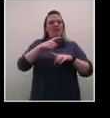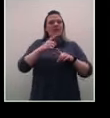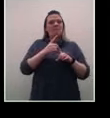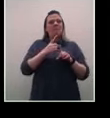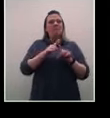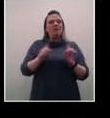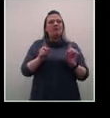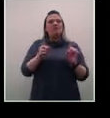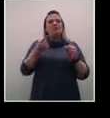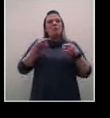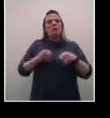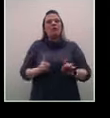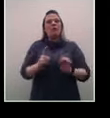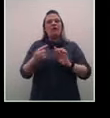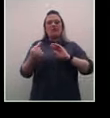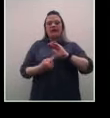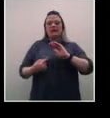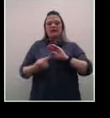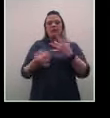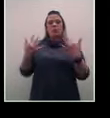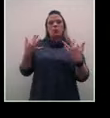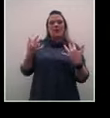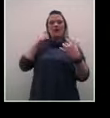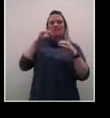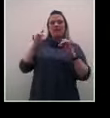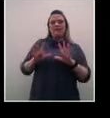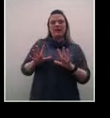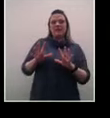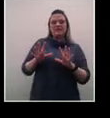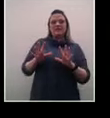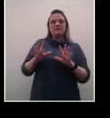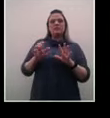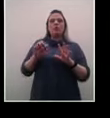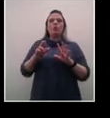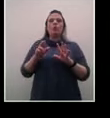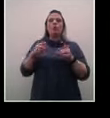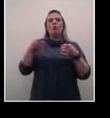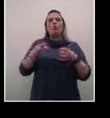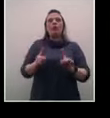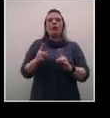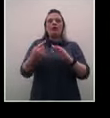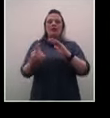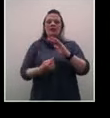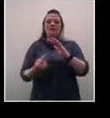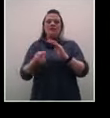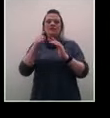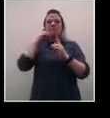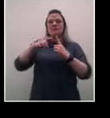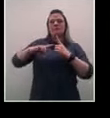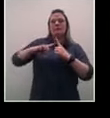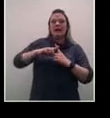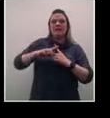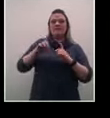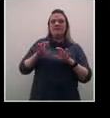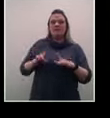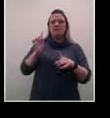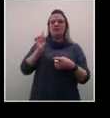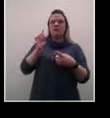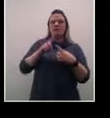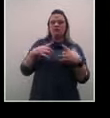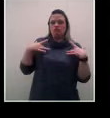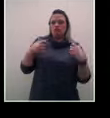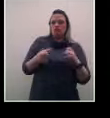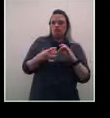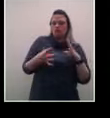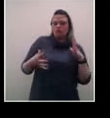know, while they're in isolation waiting to get a test, or while they're in late isolation because they have a positive test until they're released, they